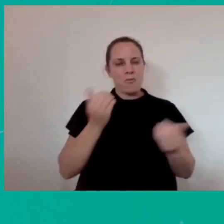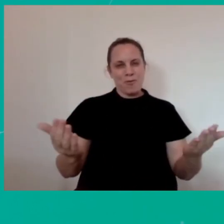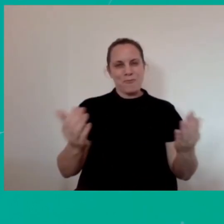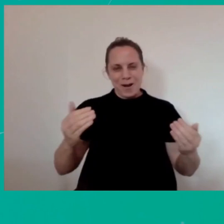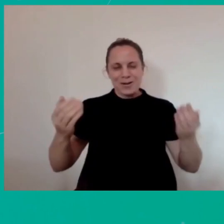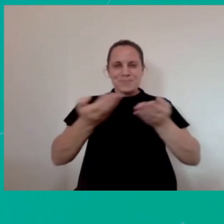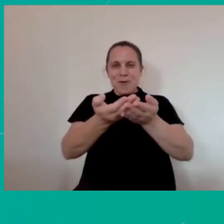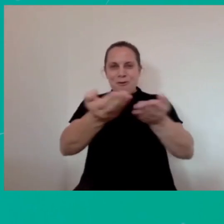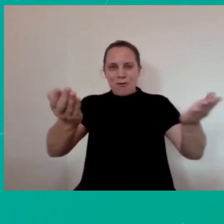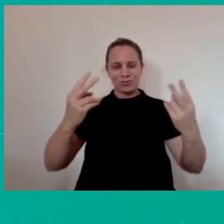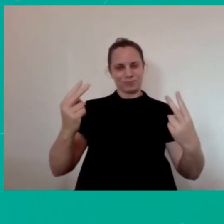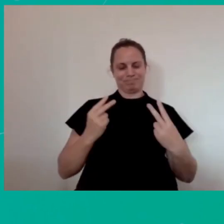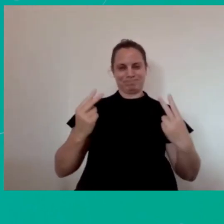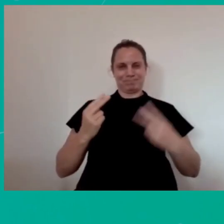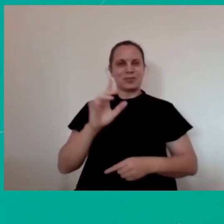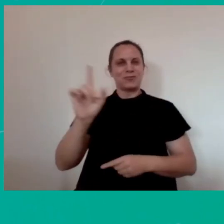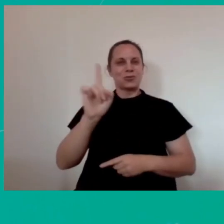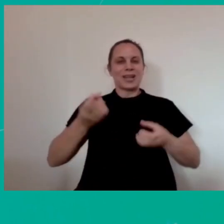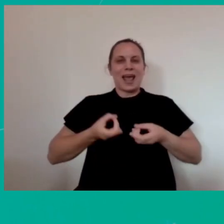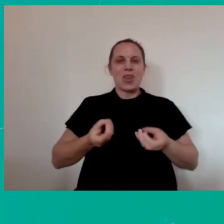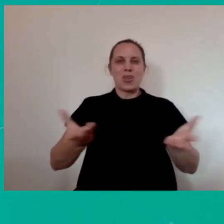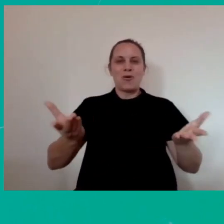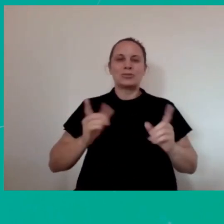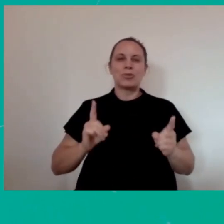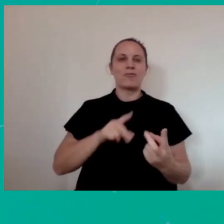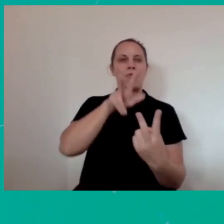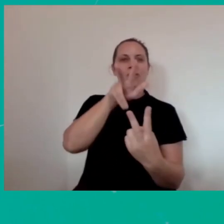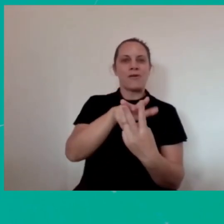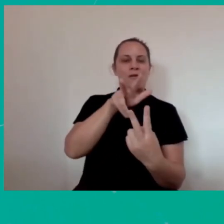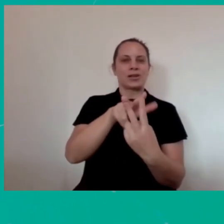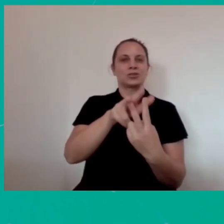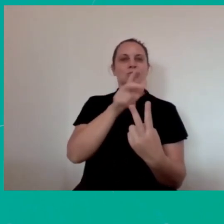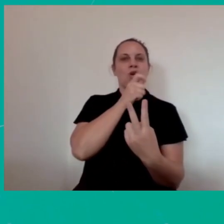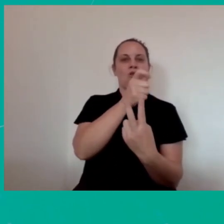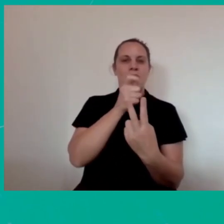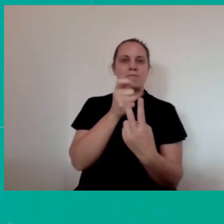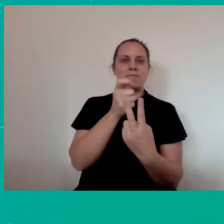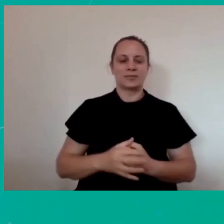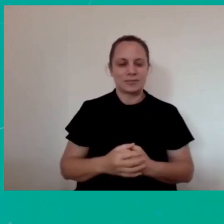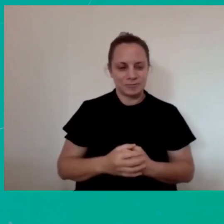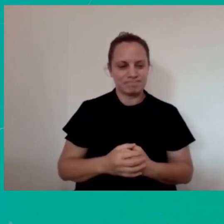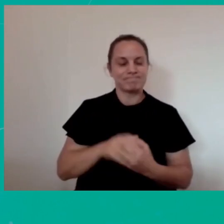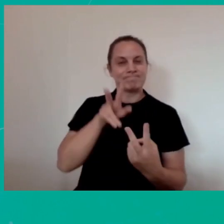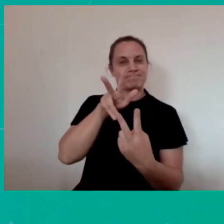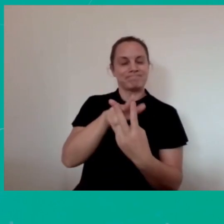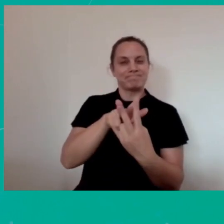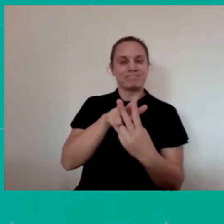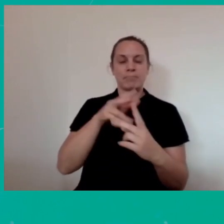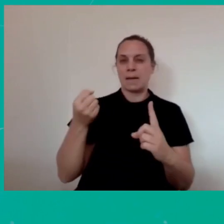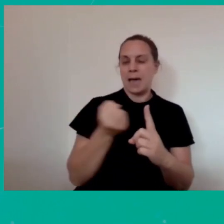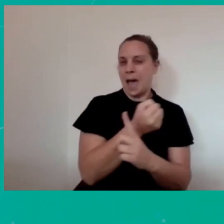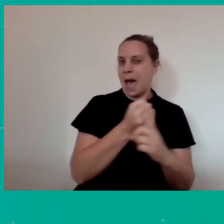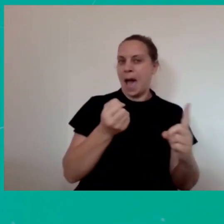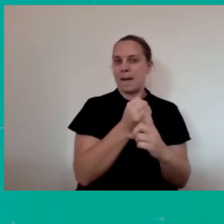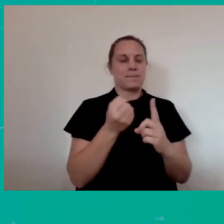everybody present for today's launch of two very important reports. Whakamahia te tūkinokore